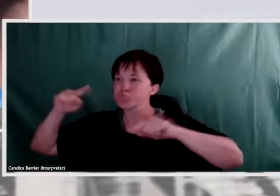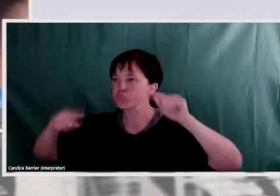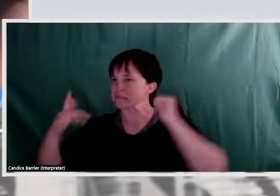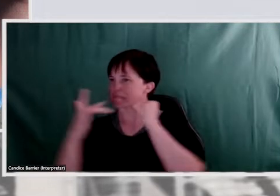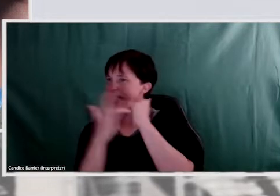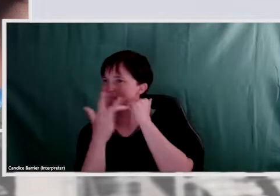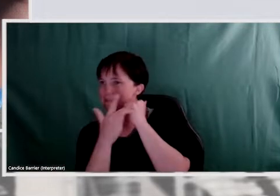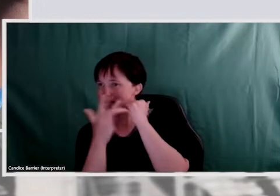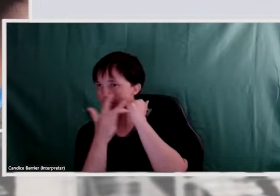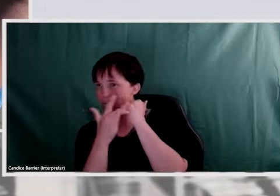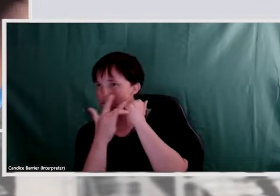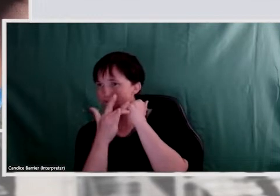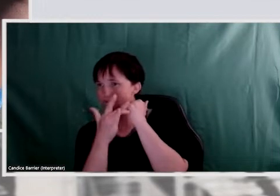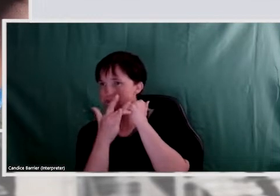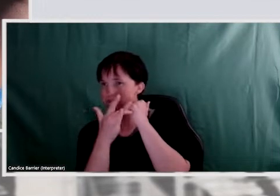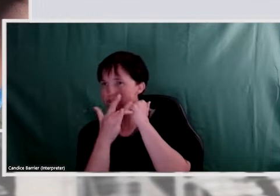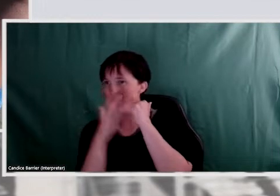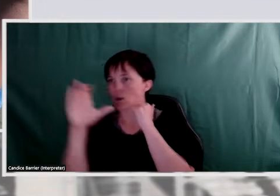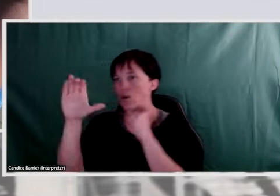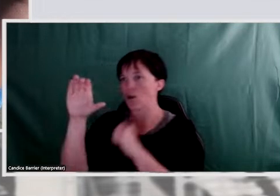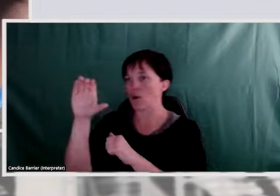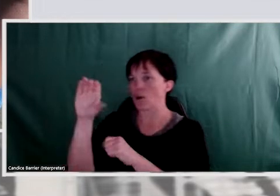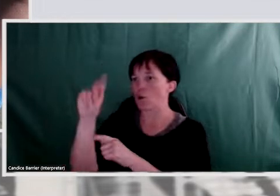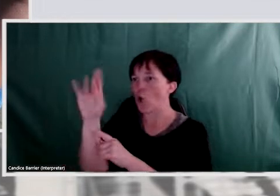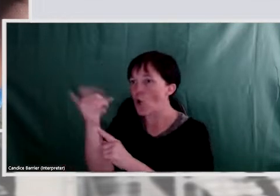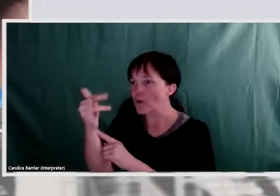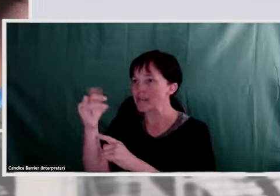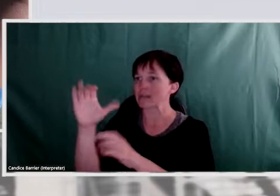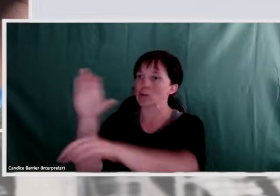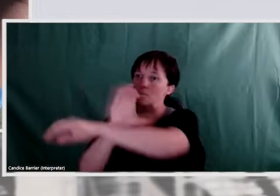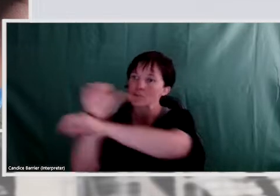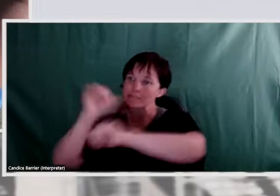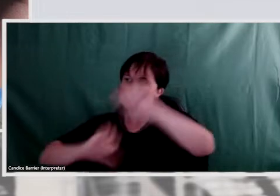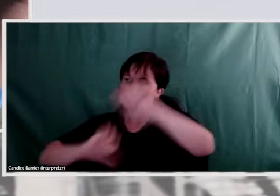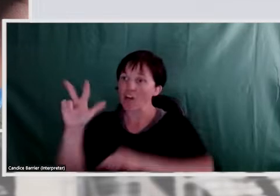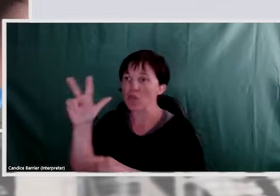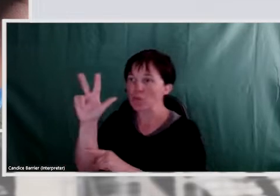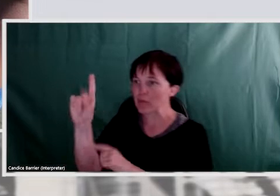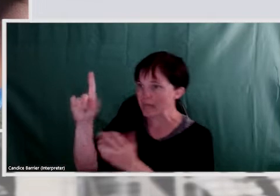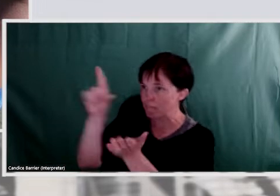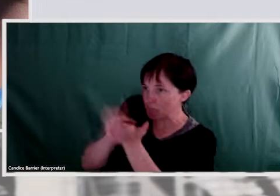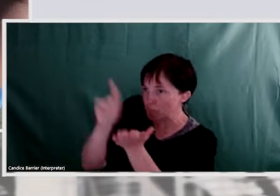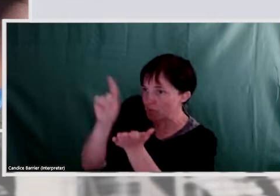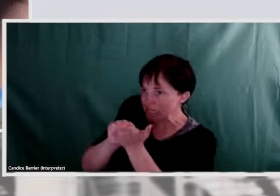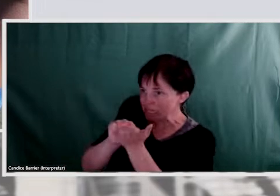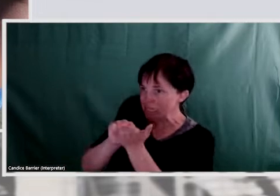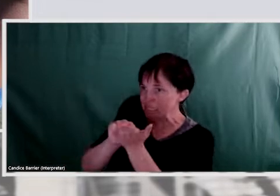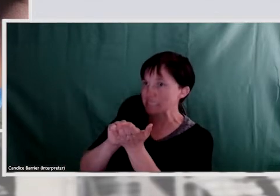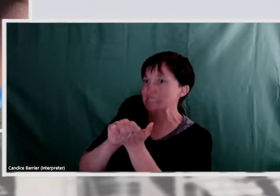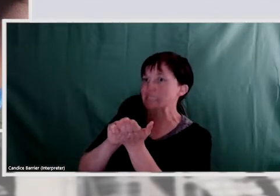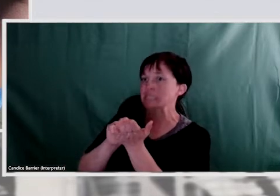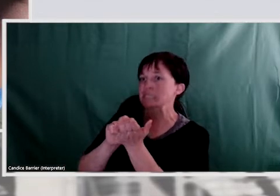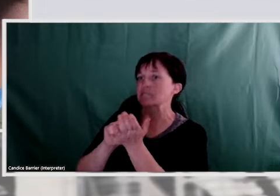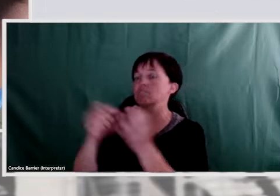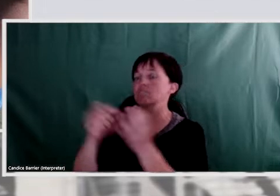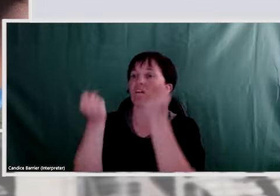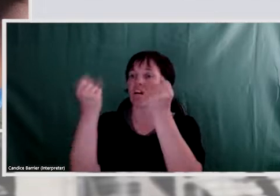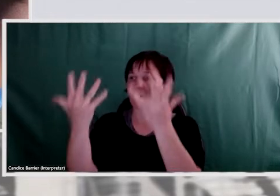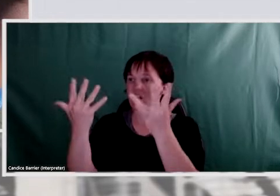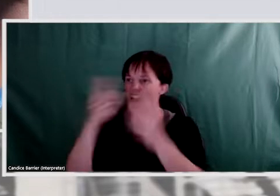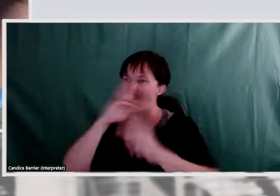technology, coding, computer science. We did 3D printing. We did a lot of